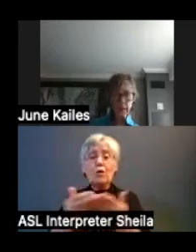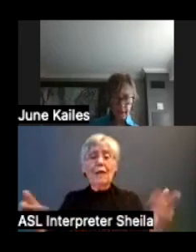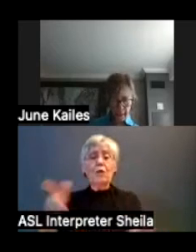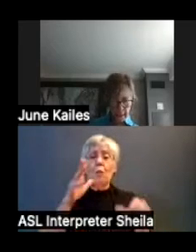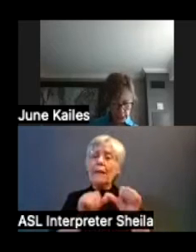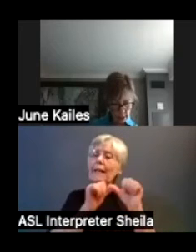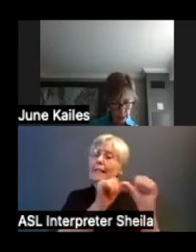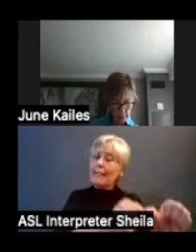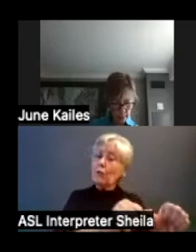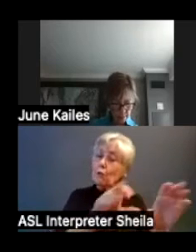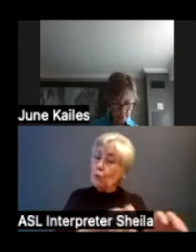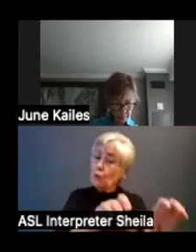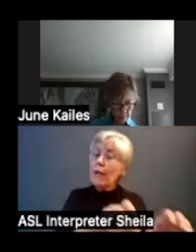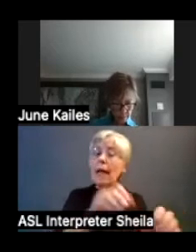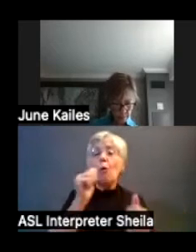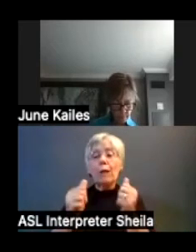you change?